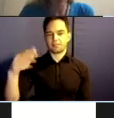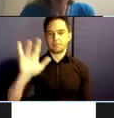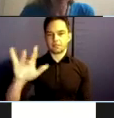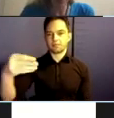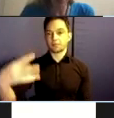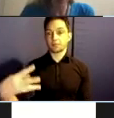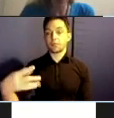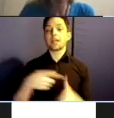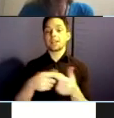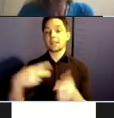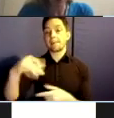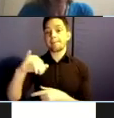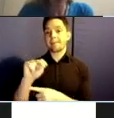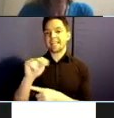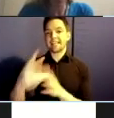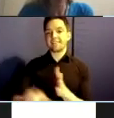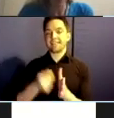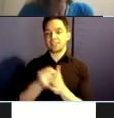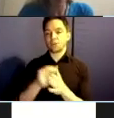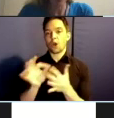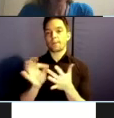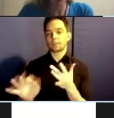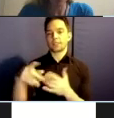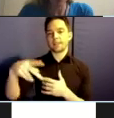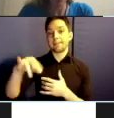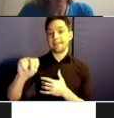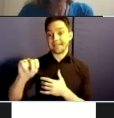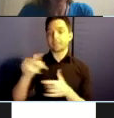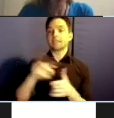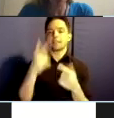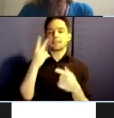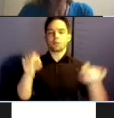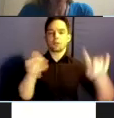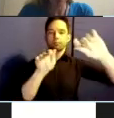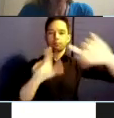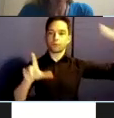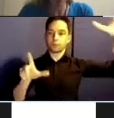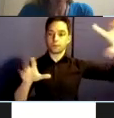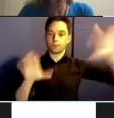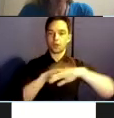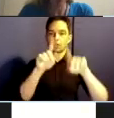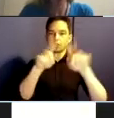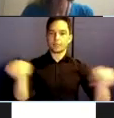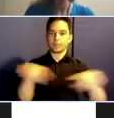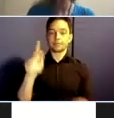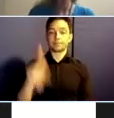enter the pin video option. And then you can see them more visibly on the screen.